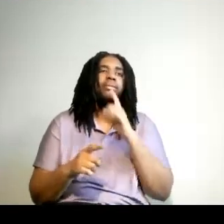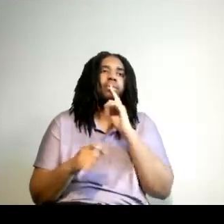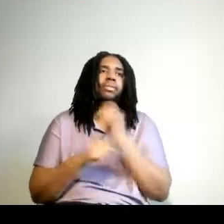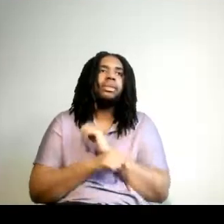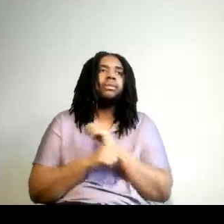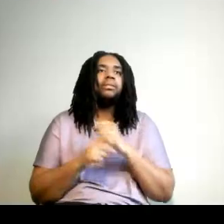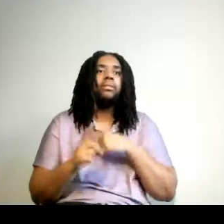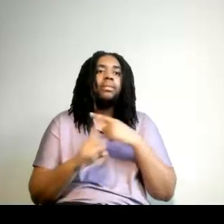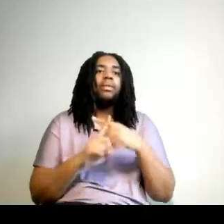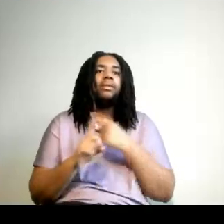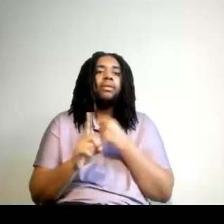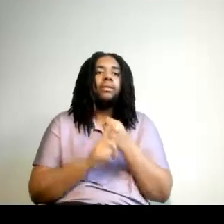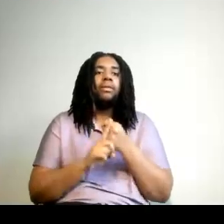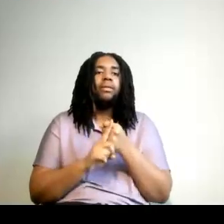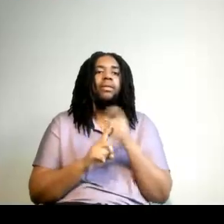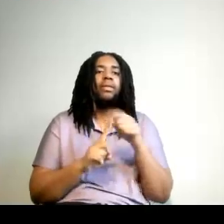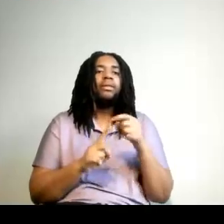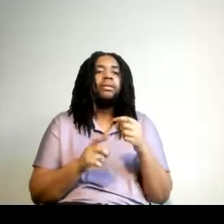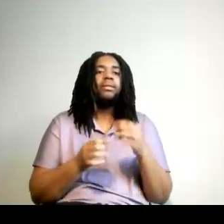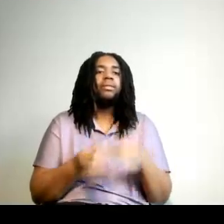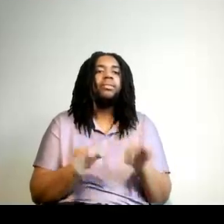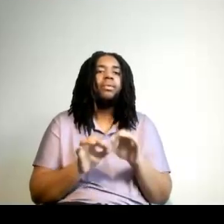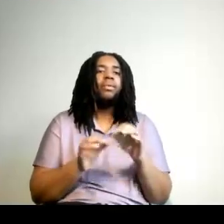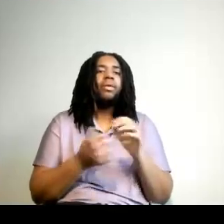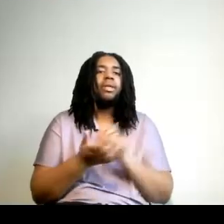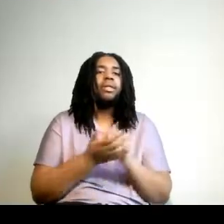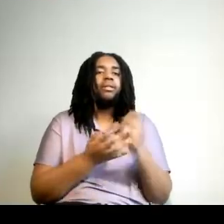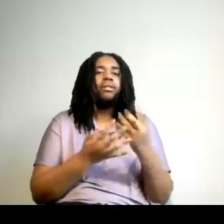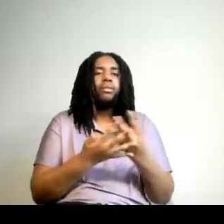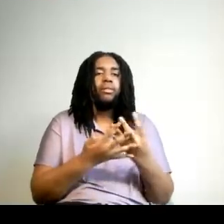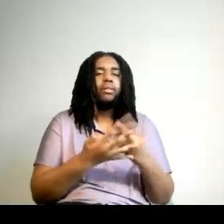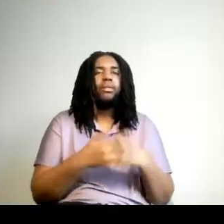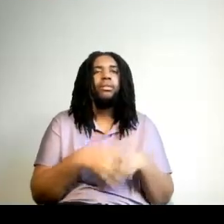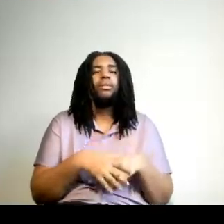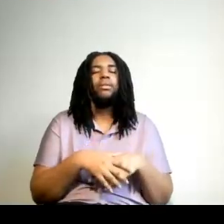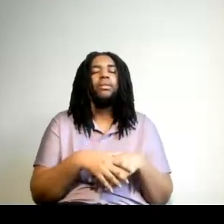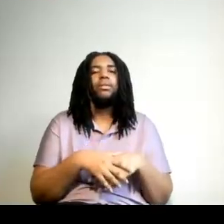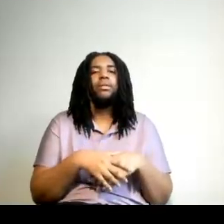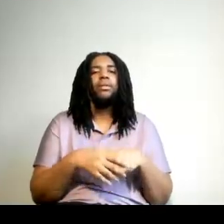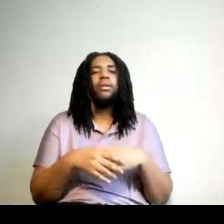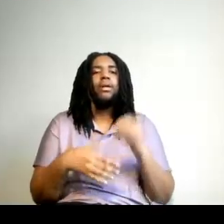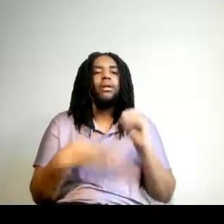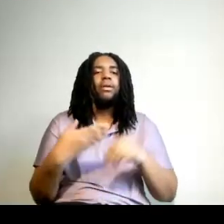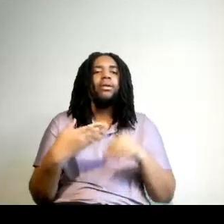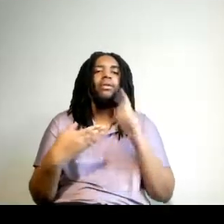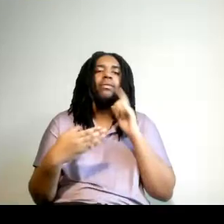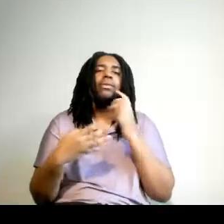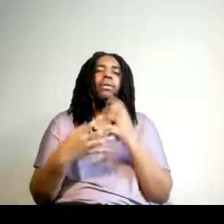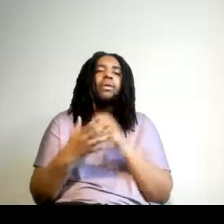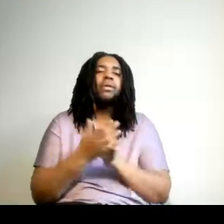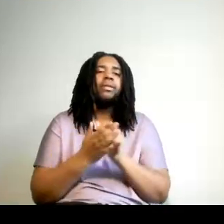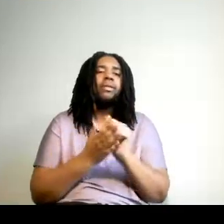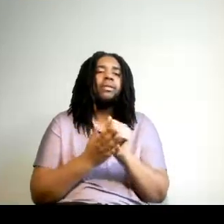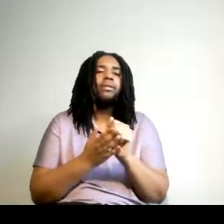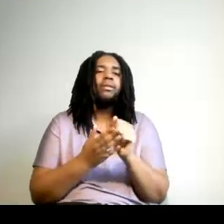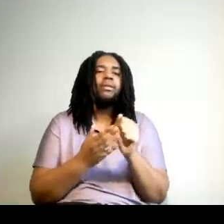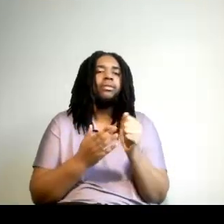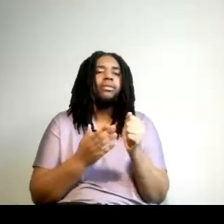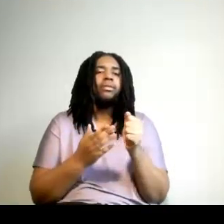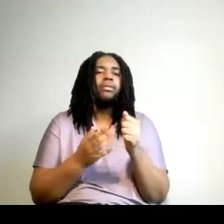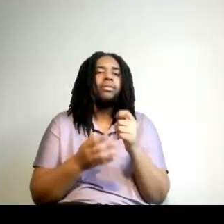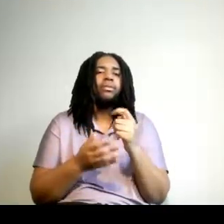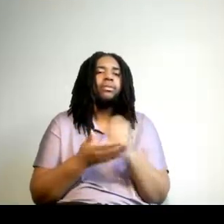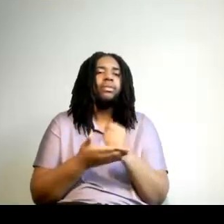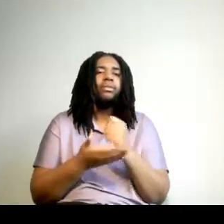research improving cancer screenings, outcomes for cancer treatment, relationships between community and